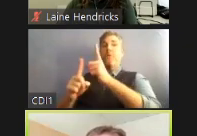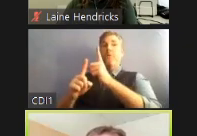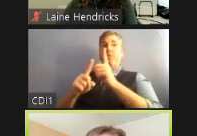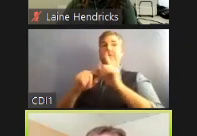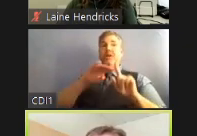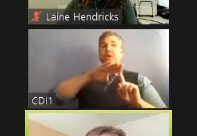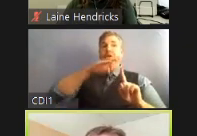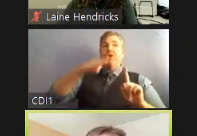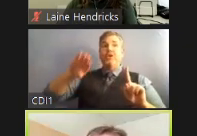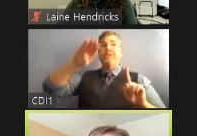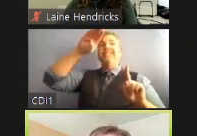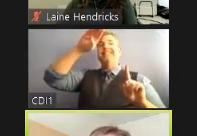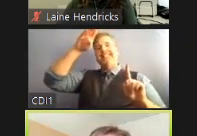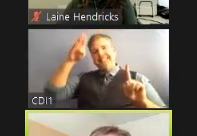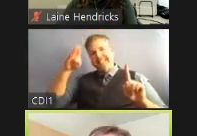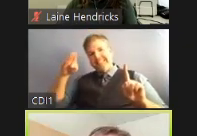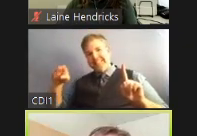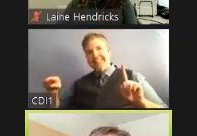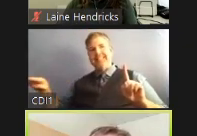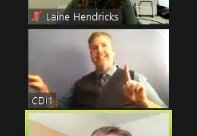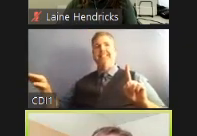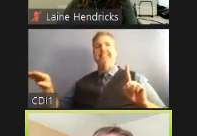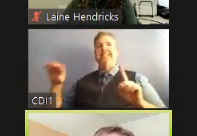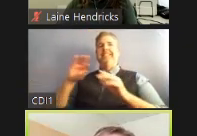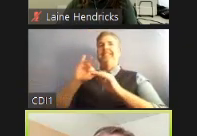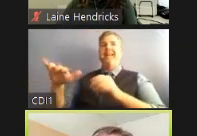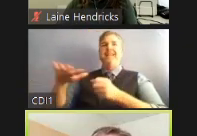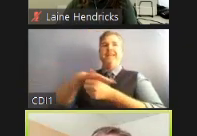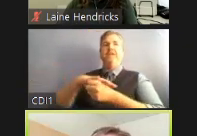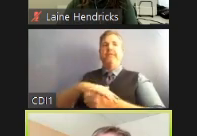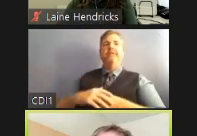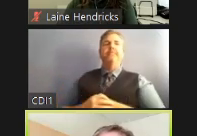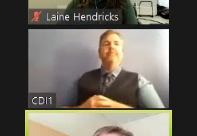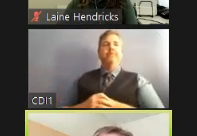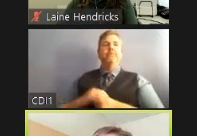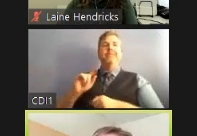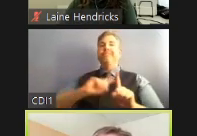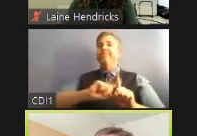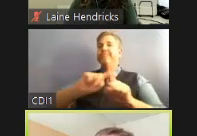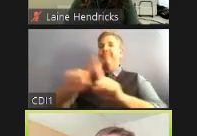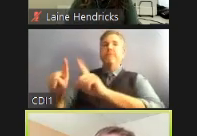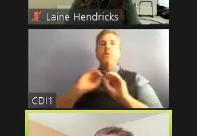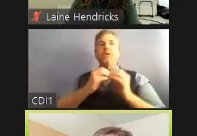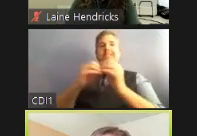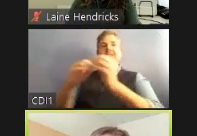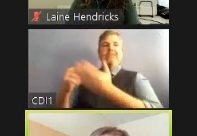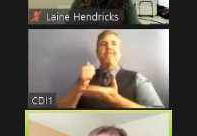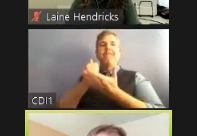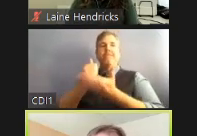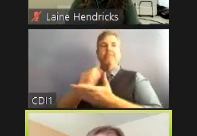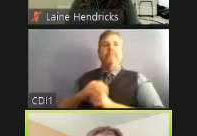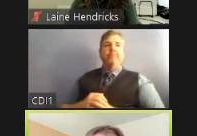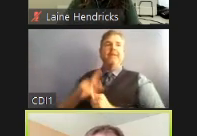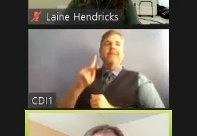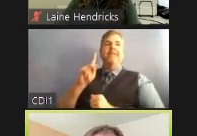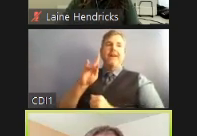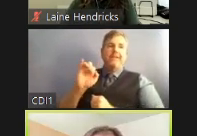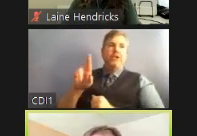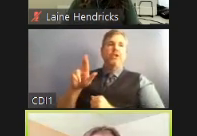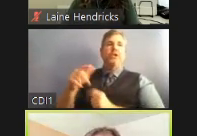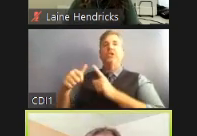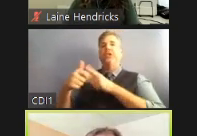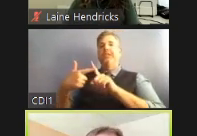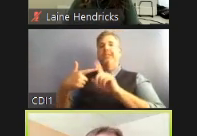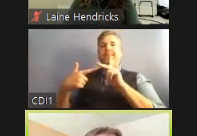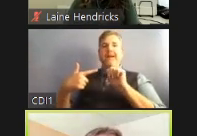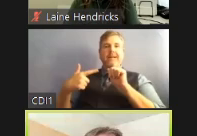these are the partners: Health and Human Services, the City of San Rafael, Kaiser Permanente, the Canal Alliance, Marin Community Clinics, and Marin Health are